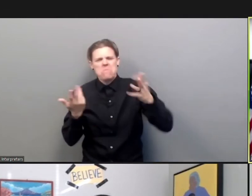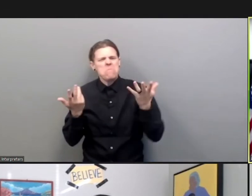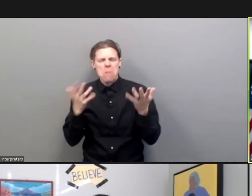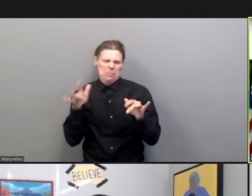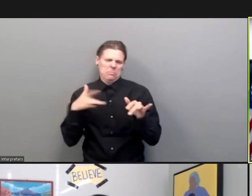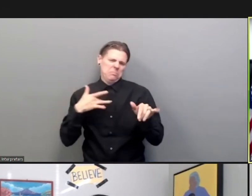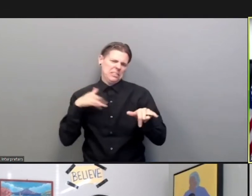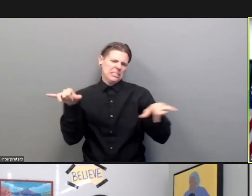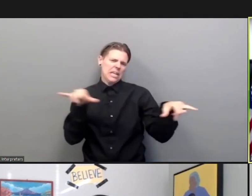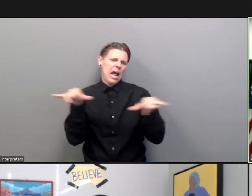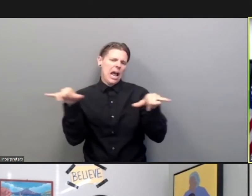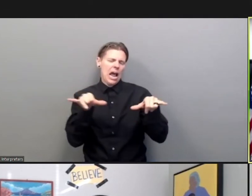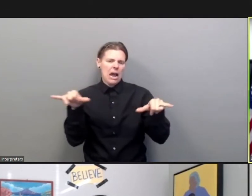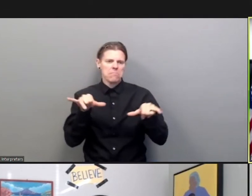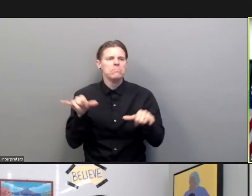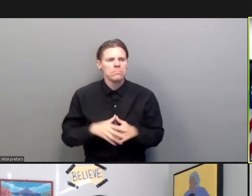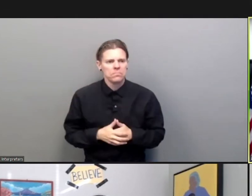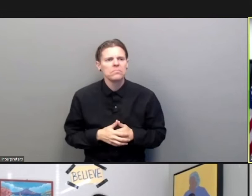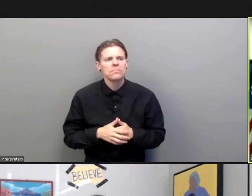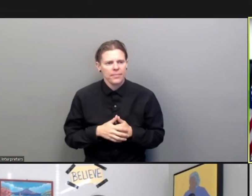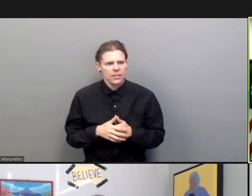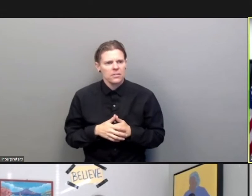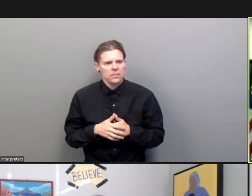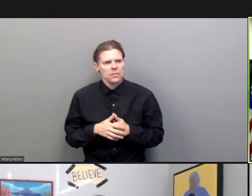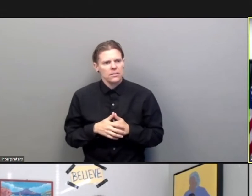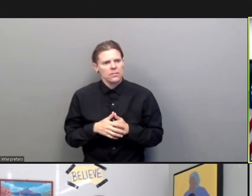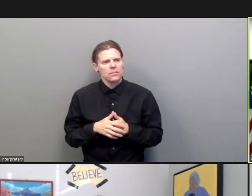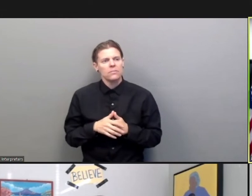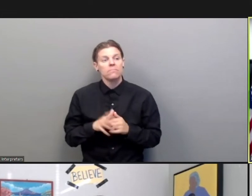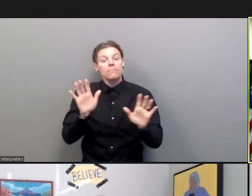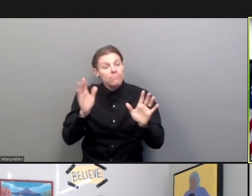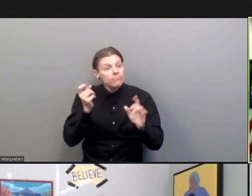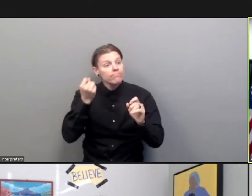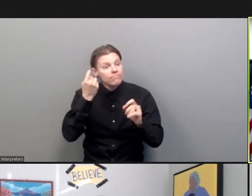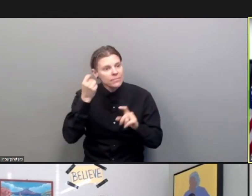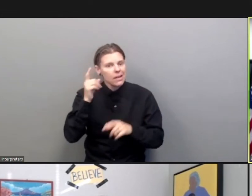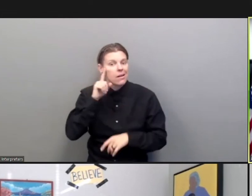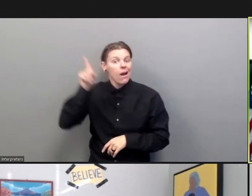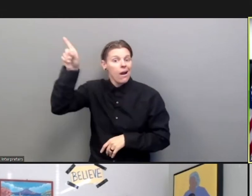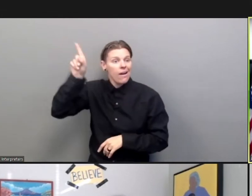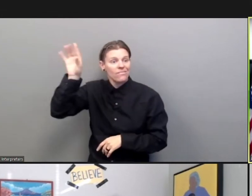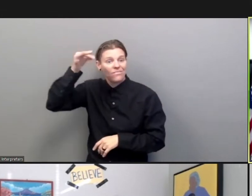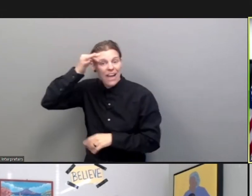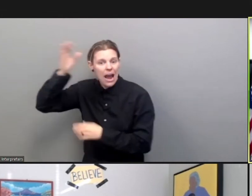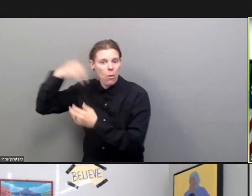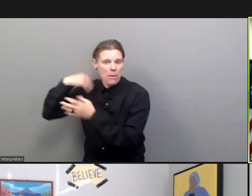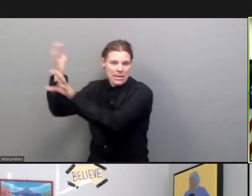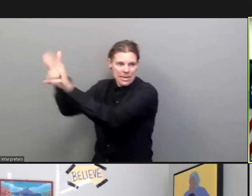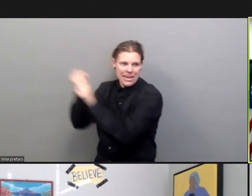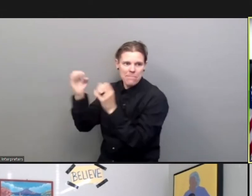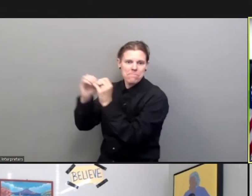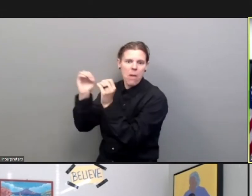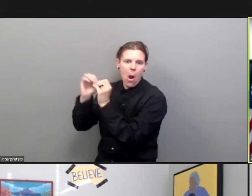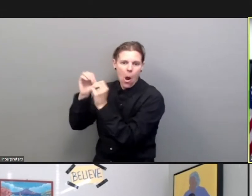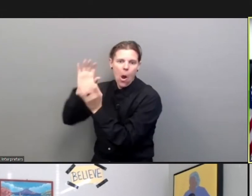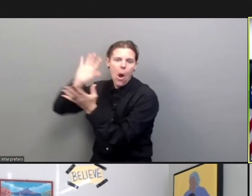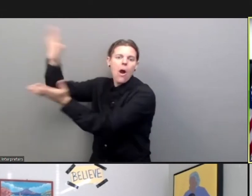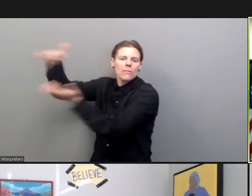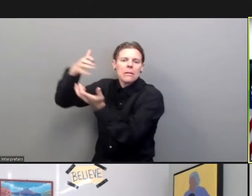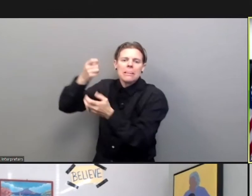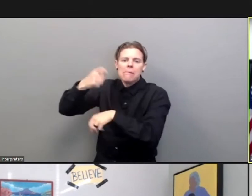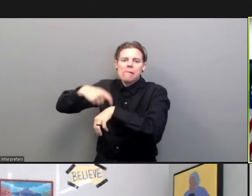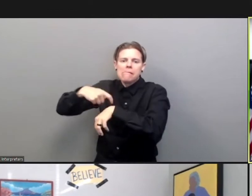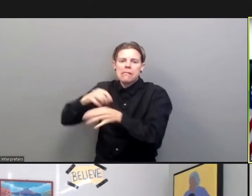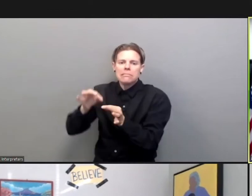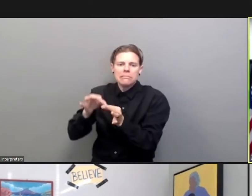the delivery from the feds to the pharmacies that was a little delayed. So I think for sure we'll see it pick up. A lot of parents wanting to protect